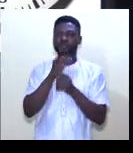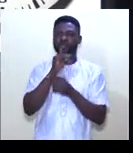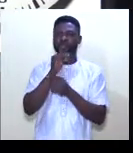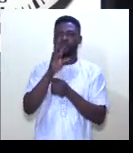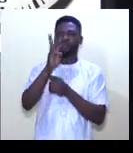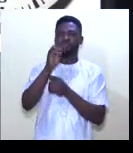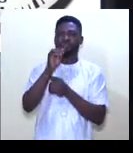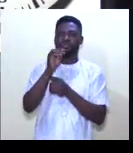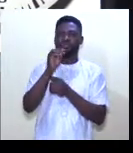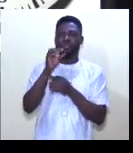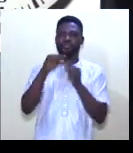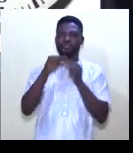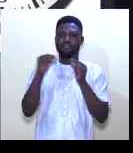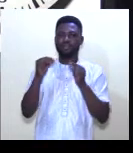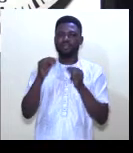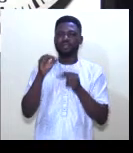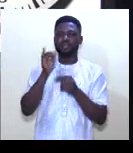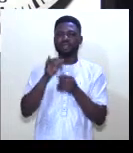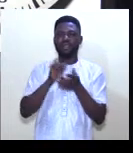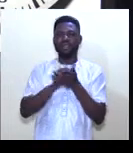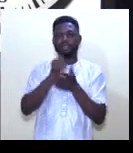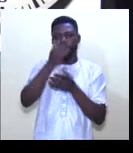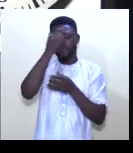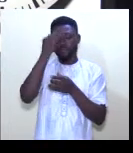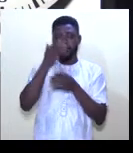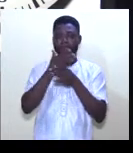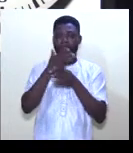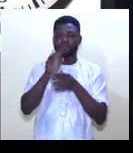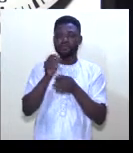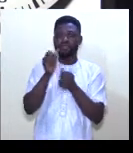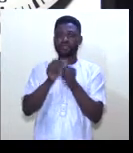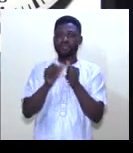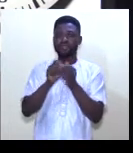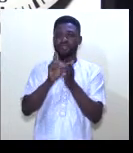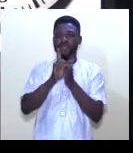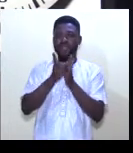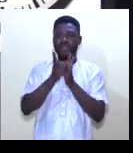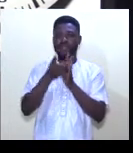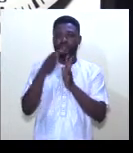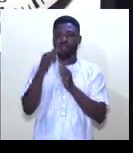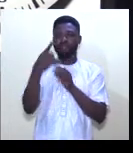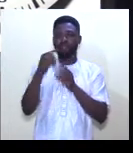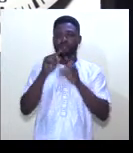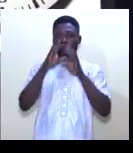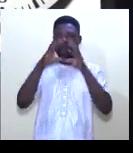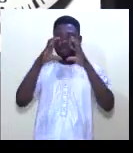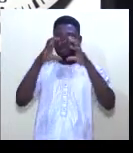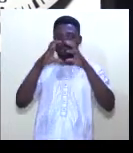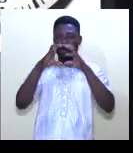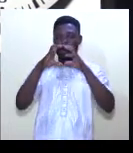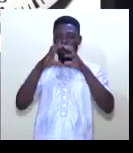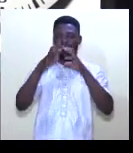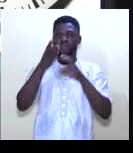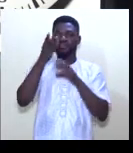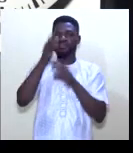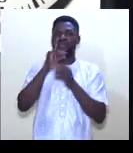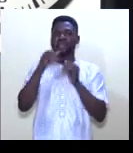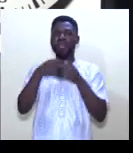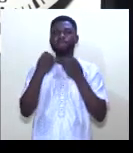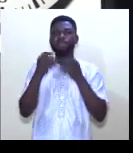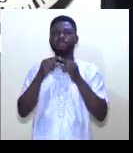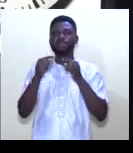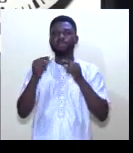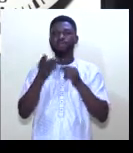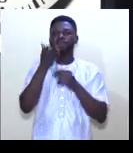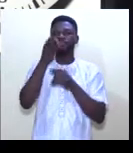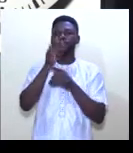And the correct answer is 60 degrees. Yes, that's because between each hands of the clock,